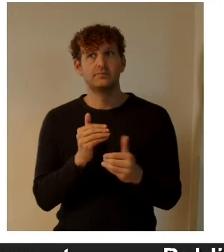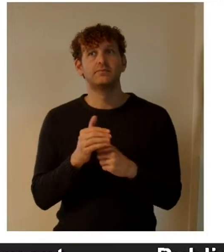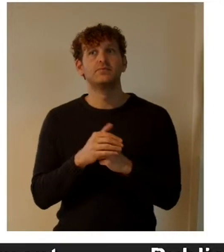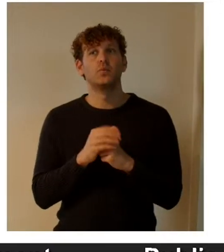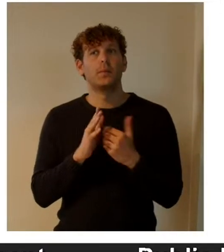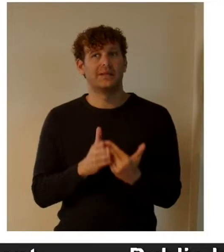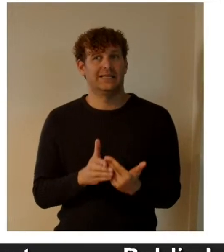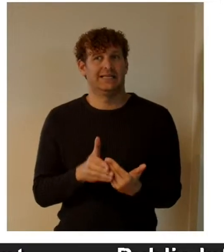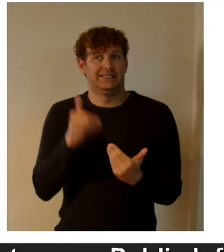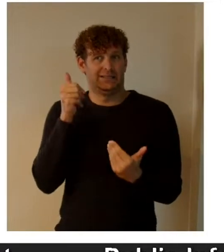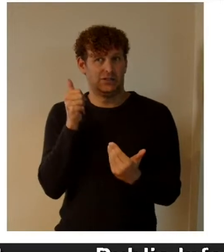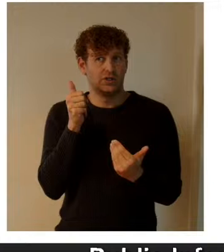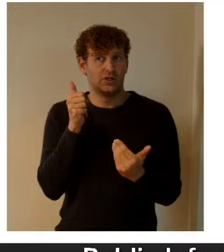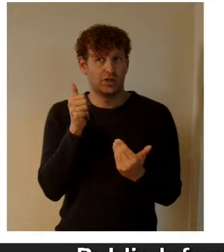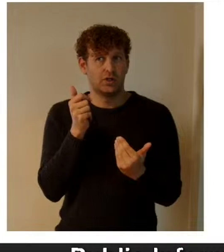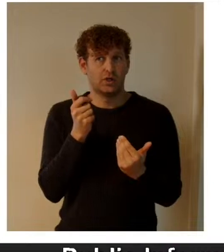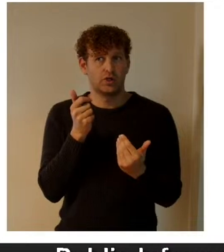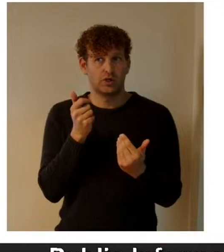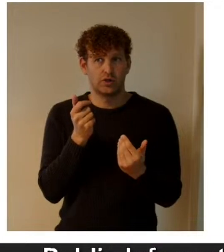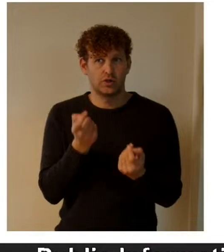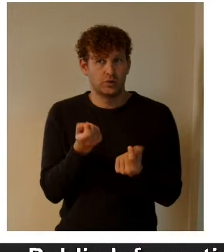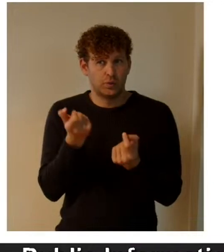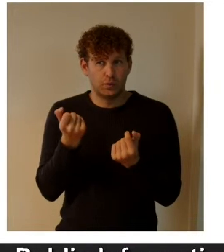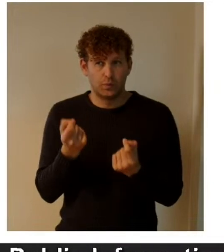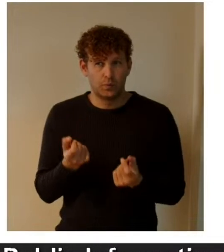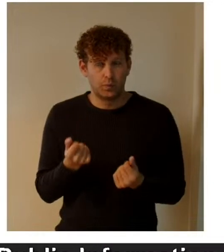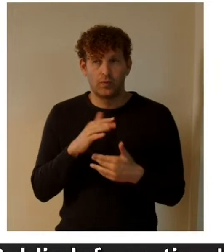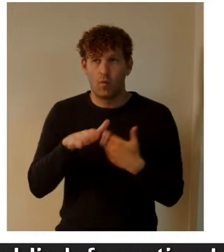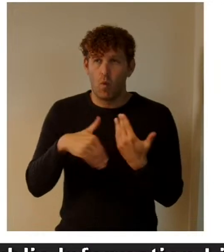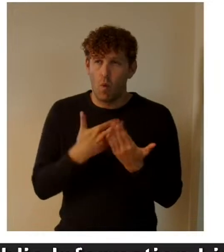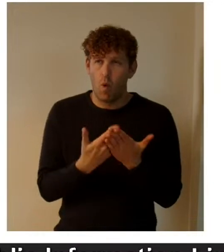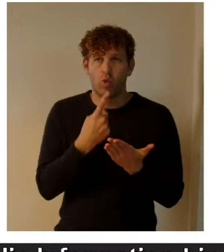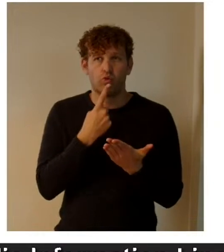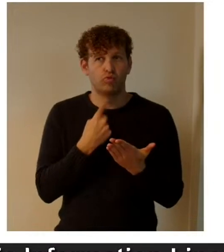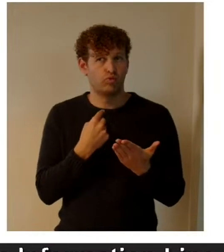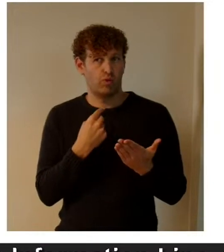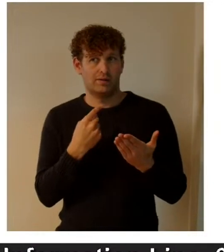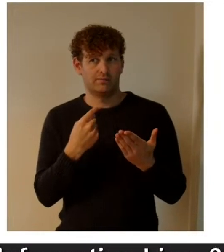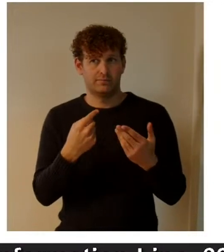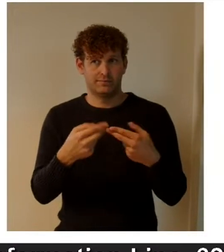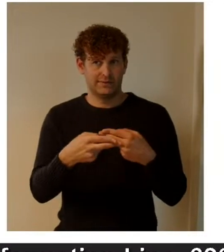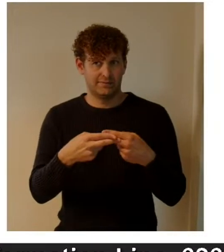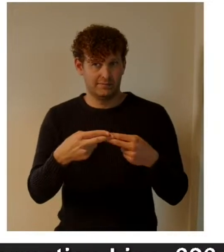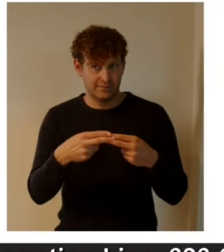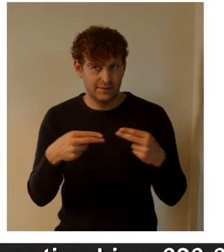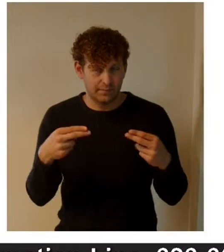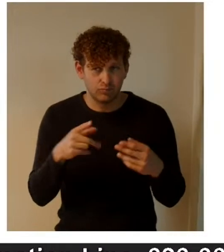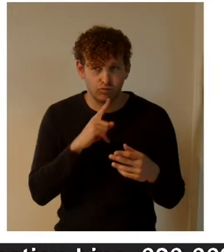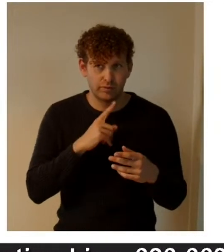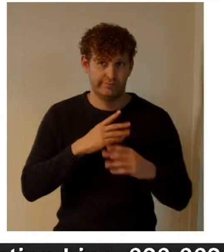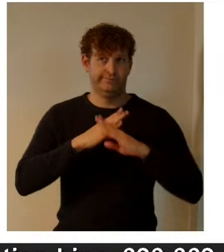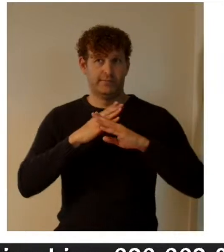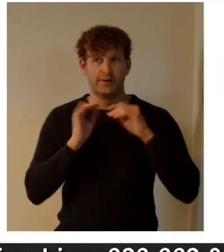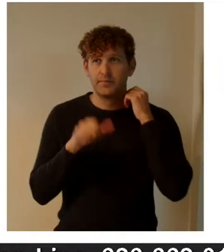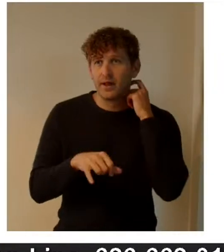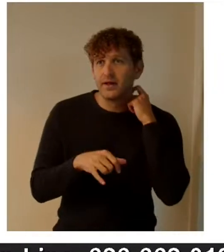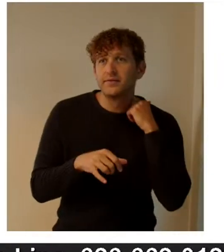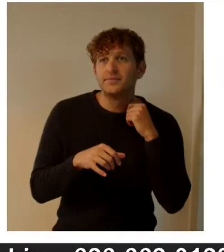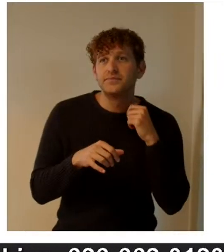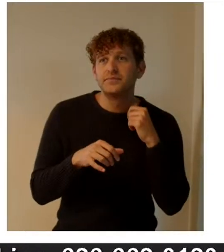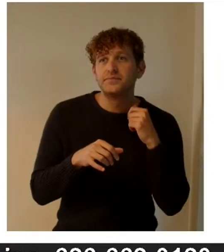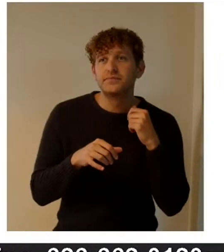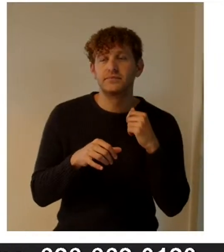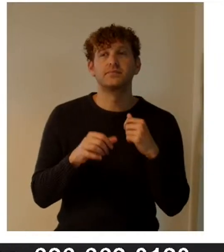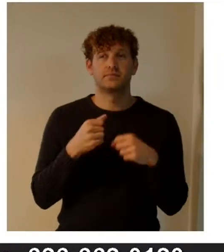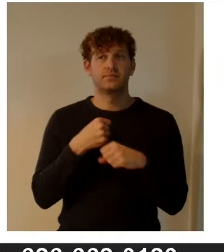tape and make it as affordable and efficient as possible for residents to clear debris. Yesterday's executive order, along with the previous order